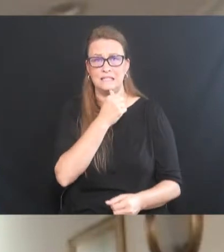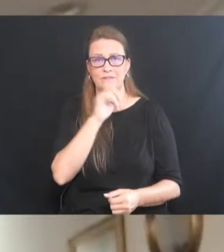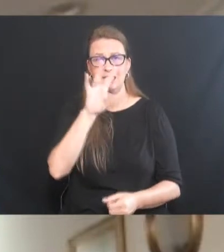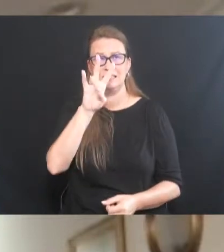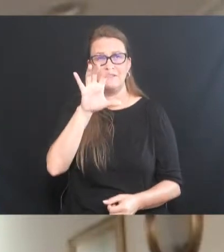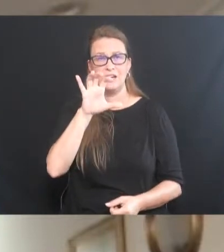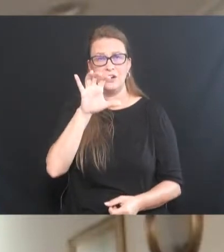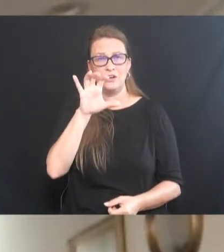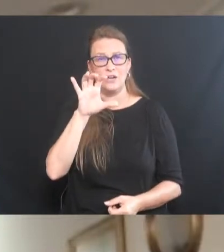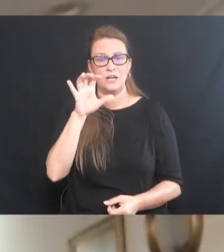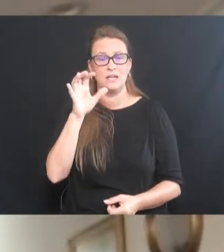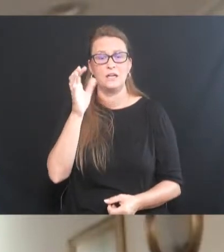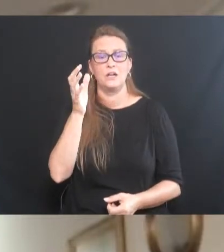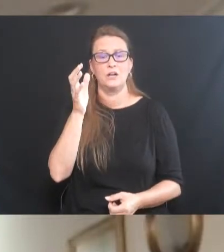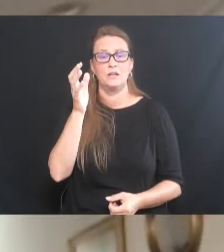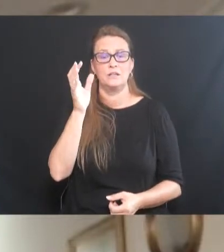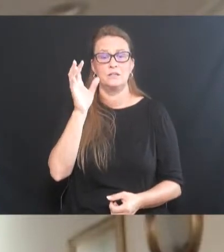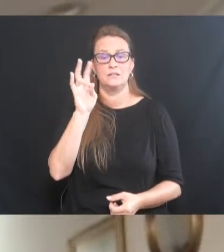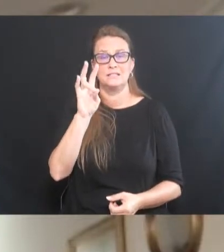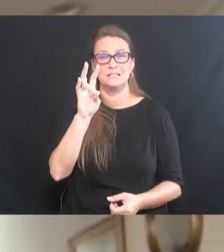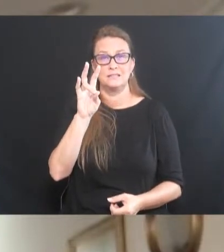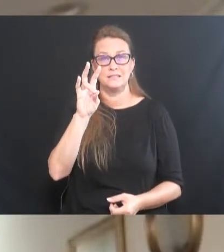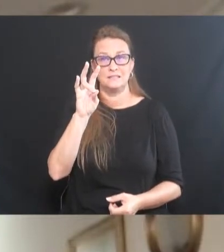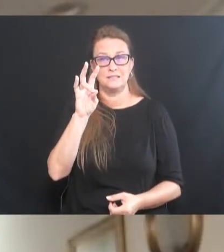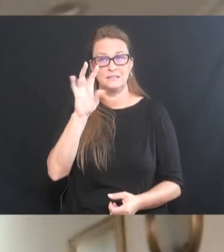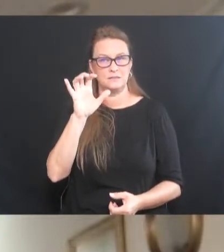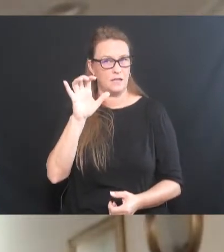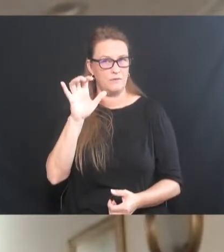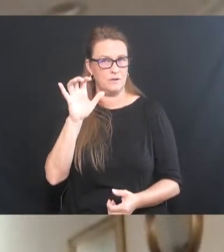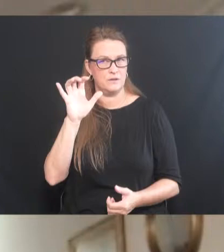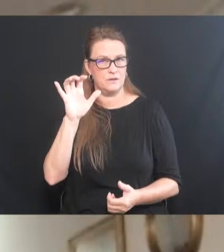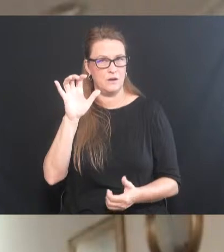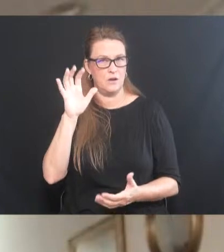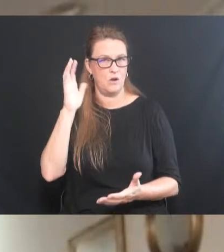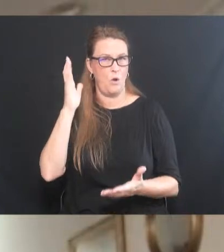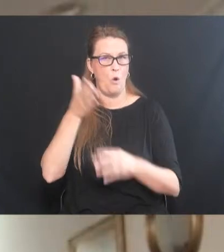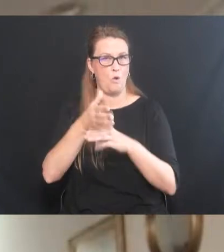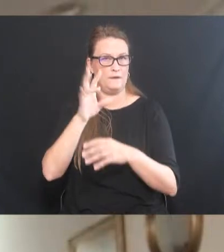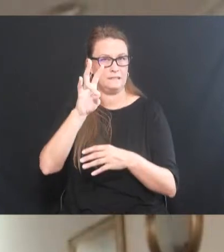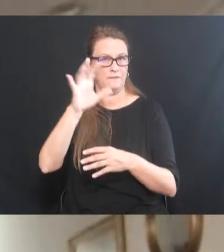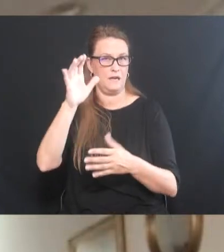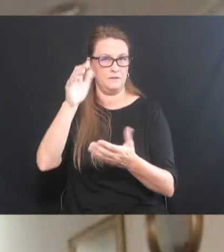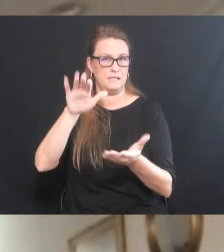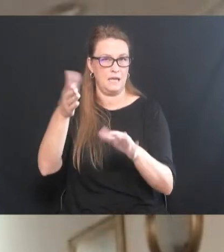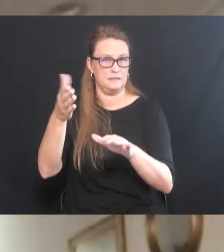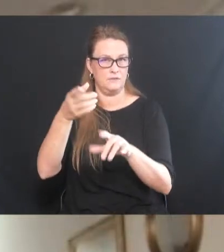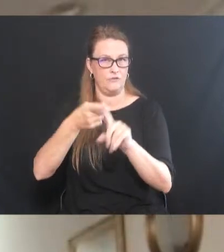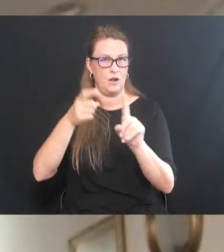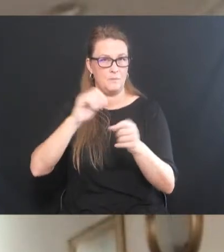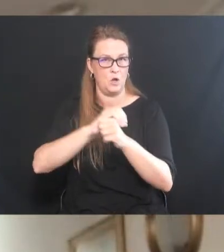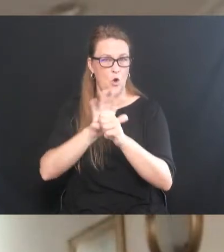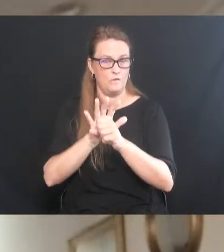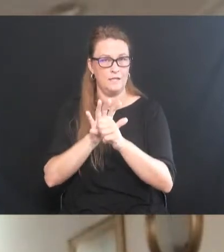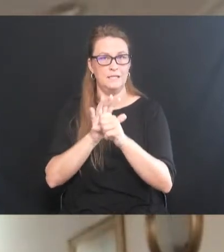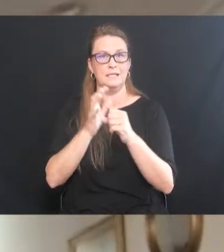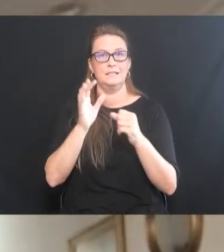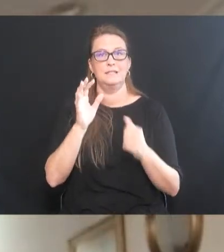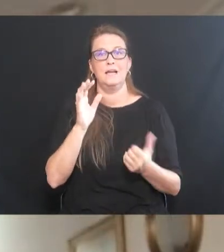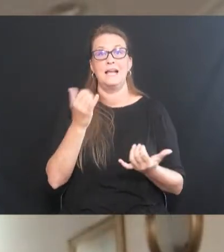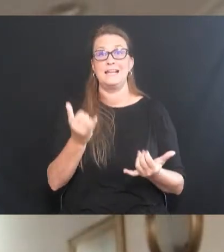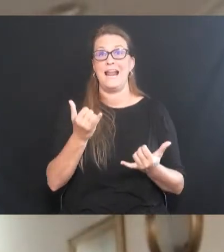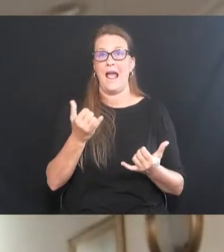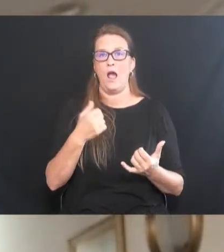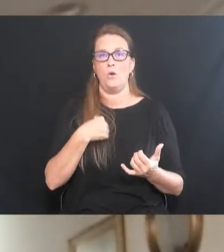700,014 deaths from COVID-19. And while we have seen some reduction in the numbers of new cases, we